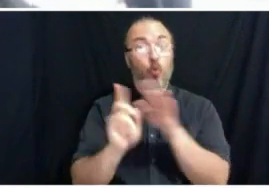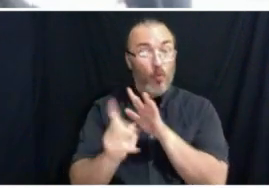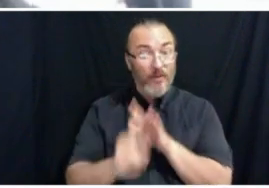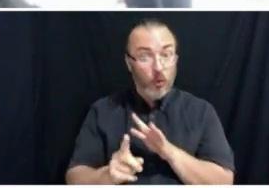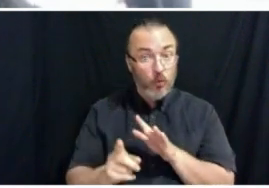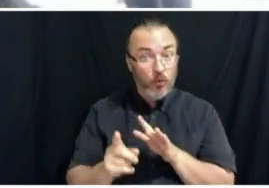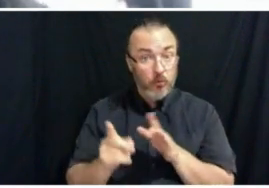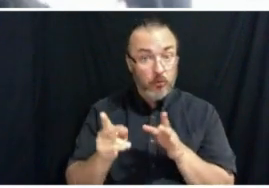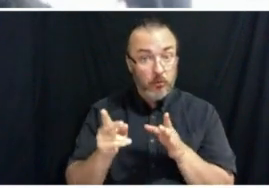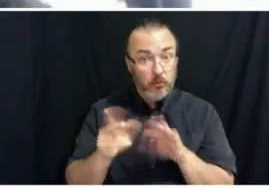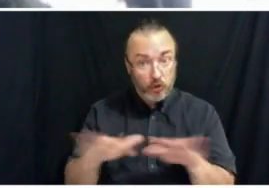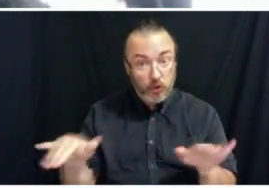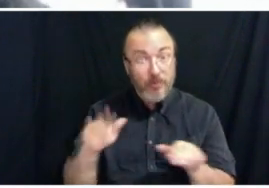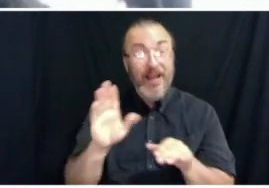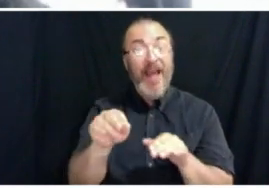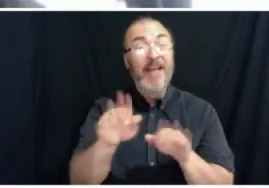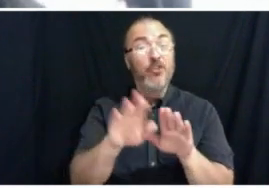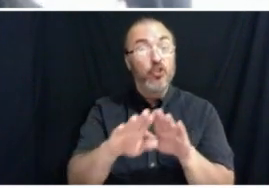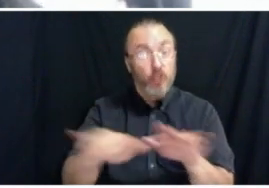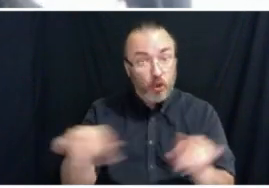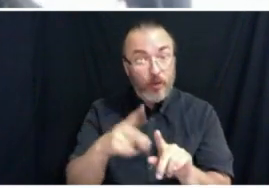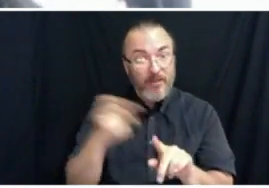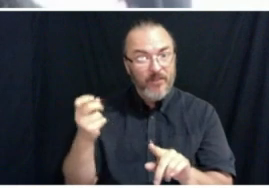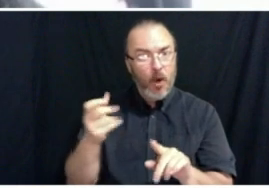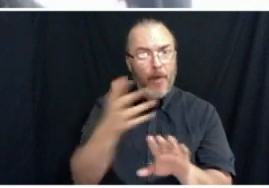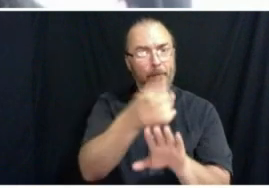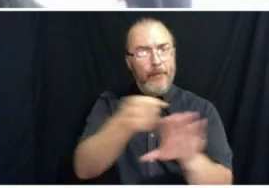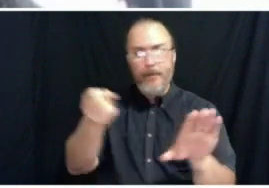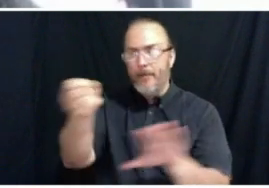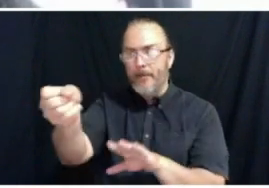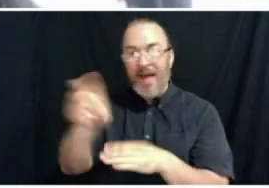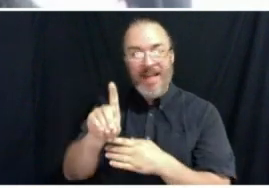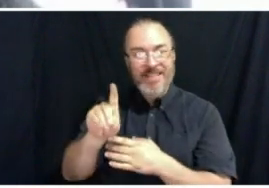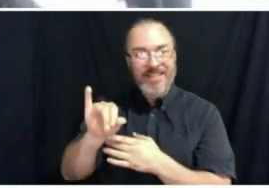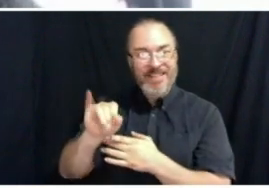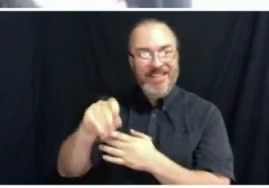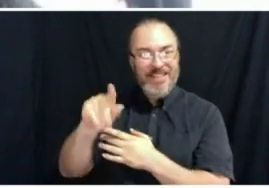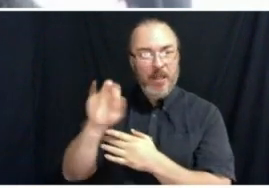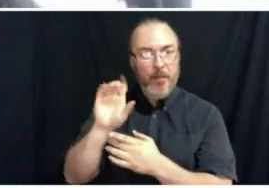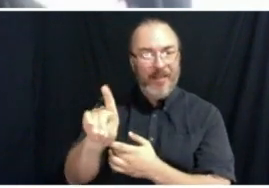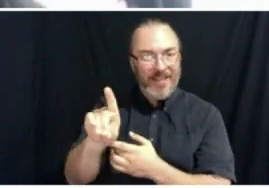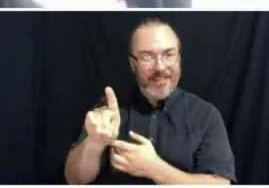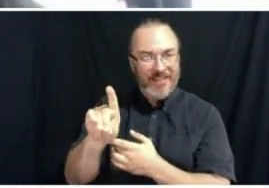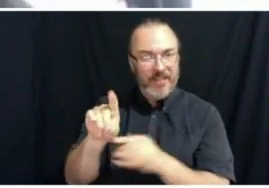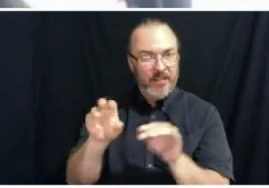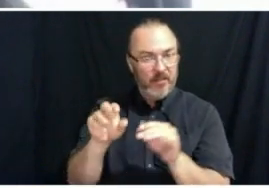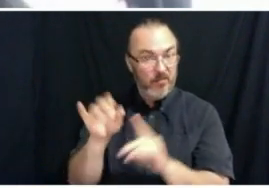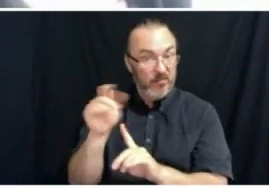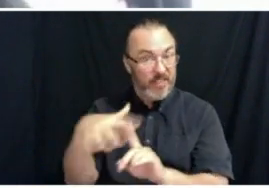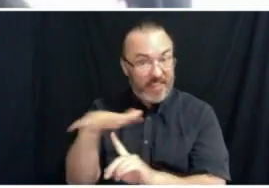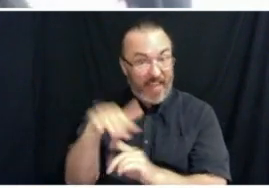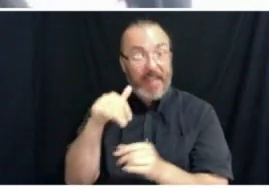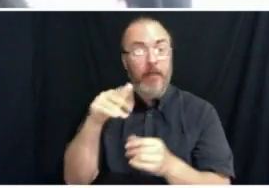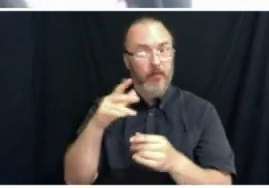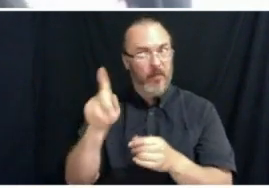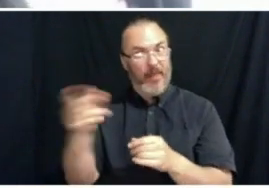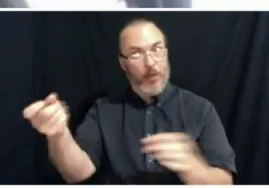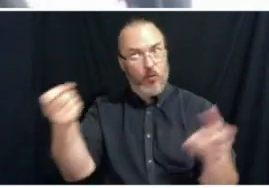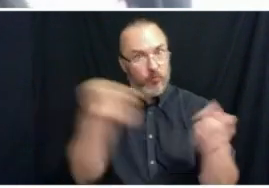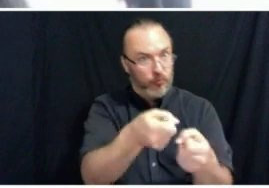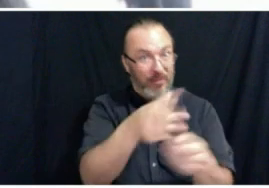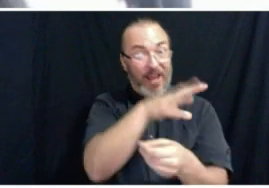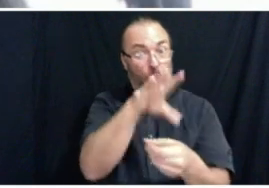displaced families within their local education systems. So I think what's been very interesting from the GEM report is